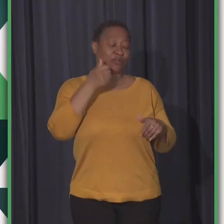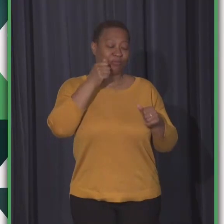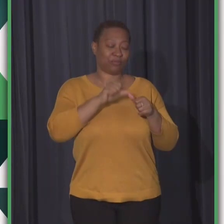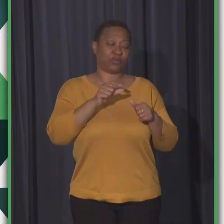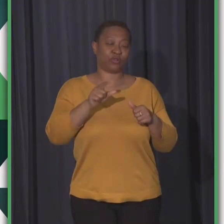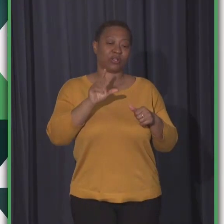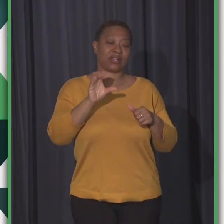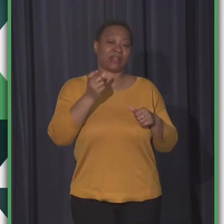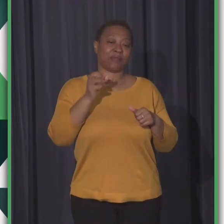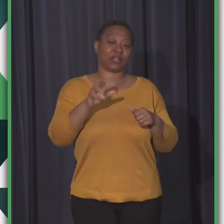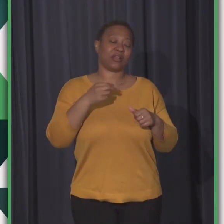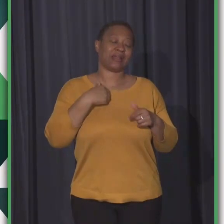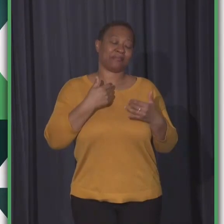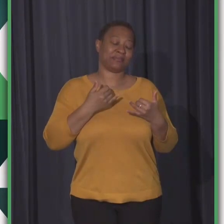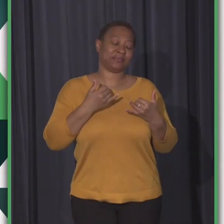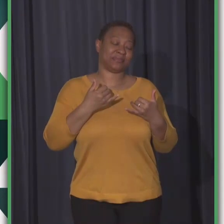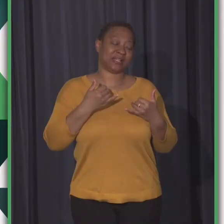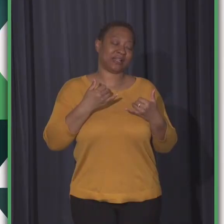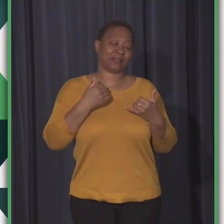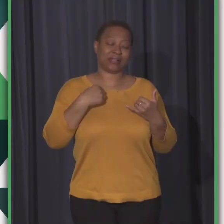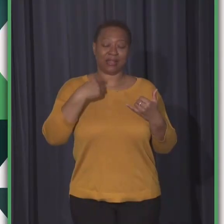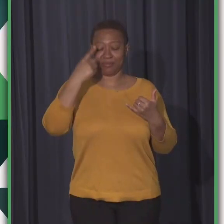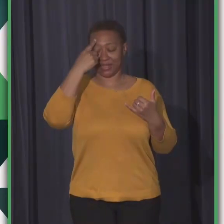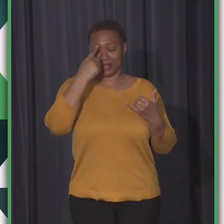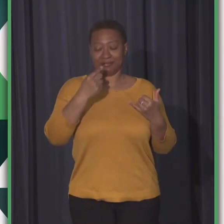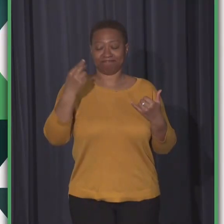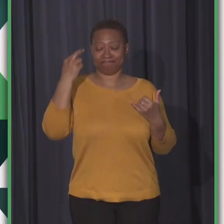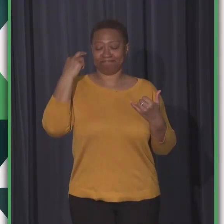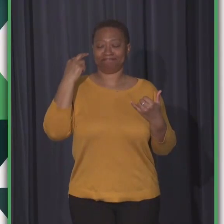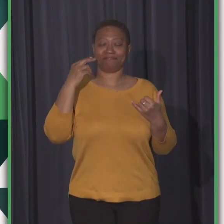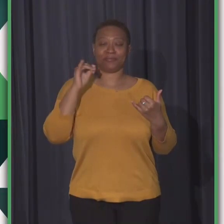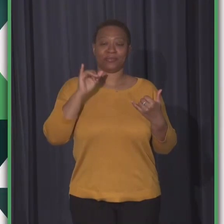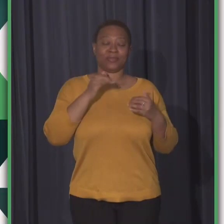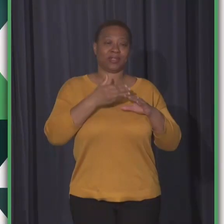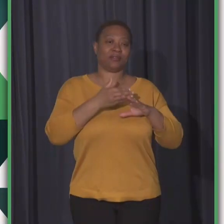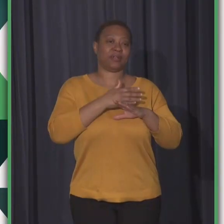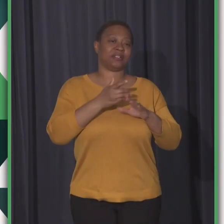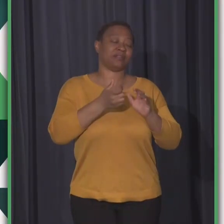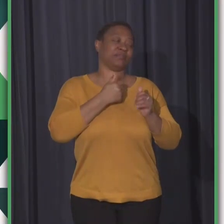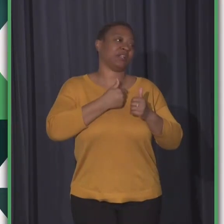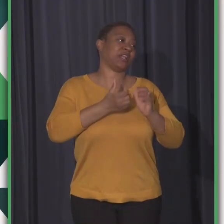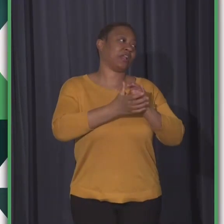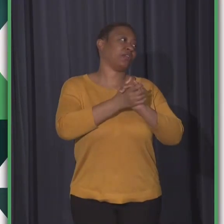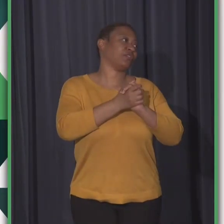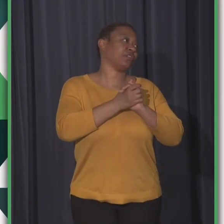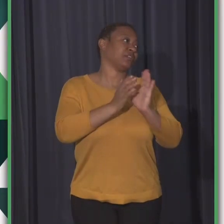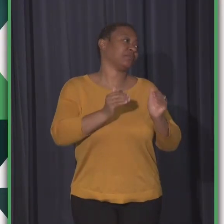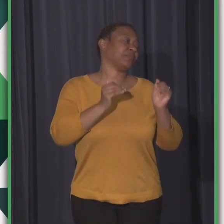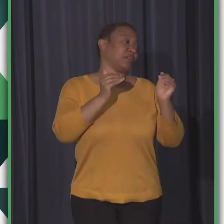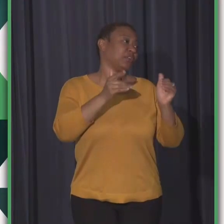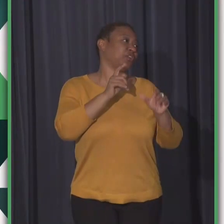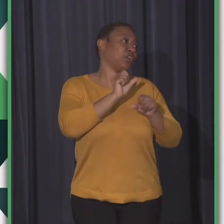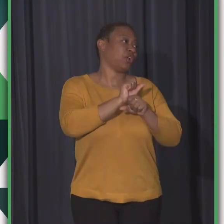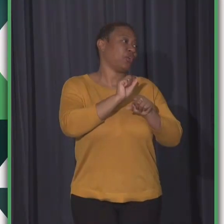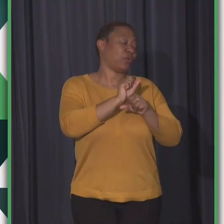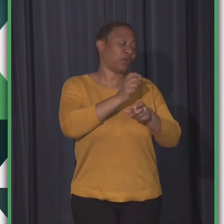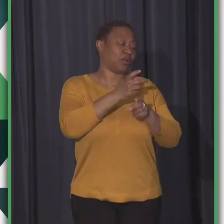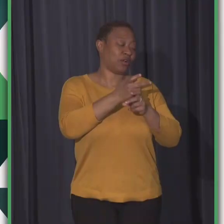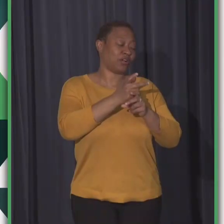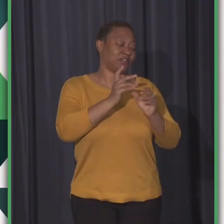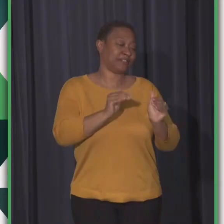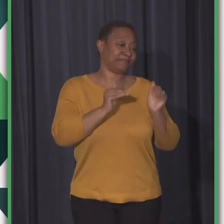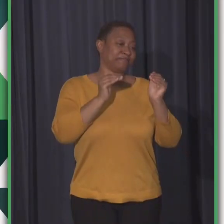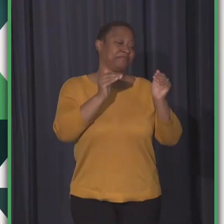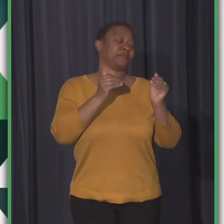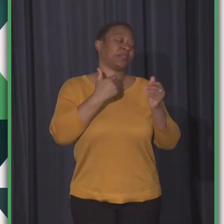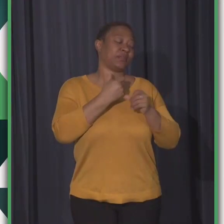though. So I'm still I'm thinking back in time. So congratulations on your promotion. You worked hard to get that promotion.